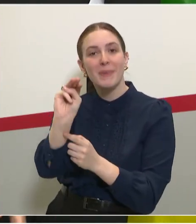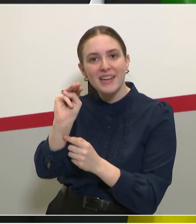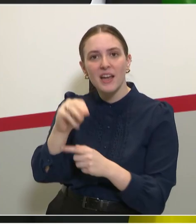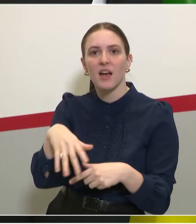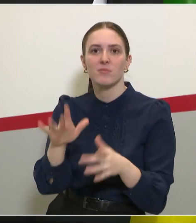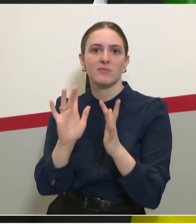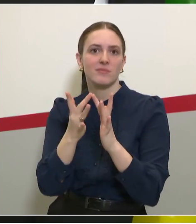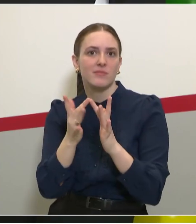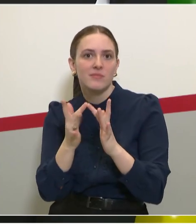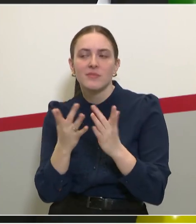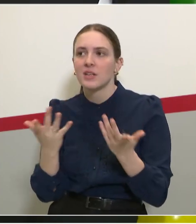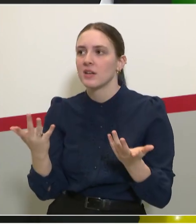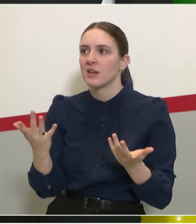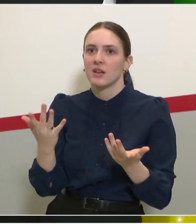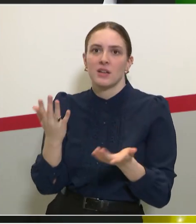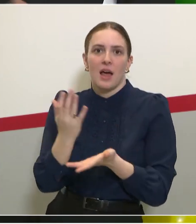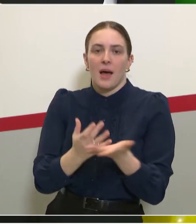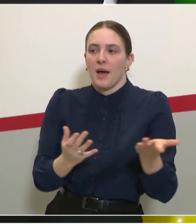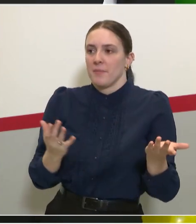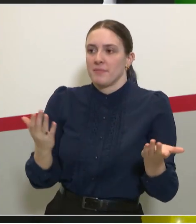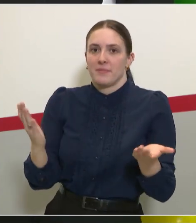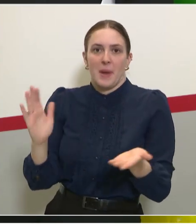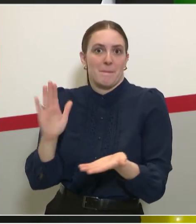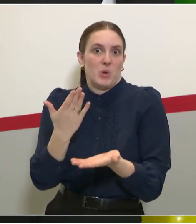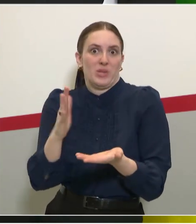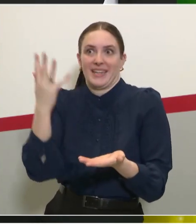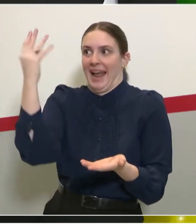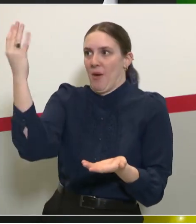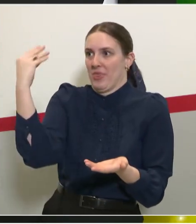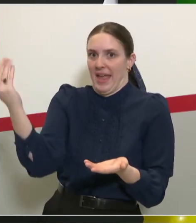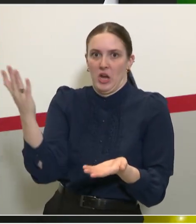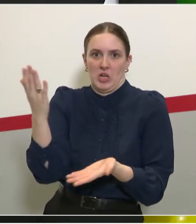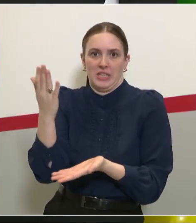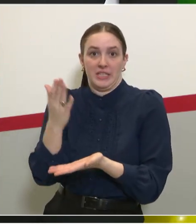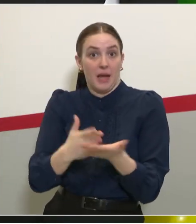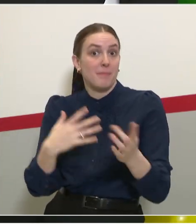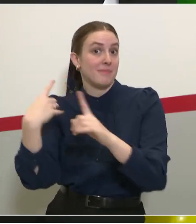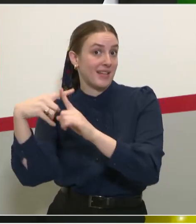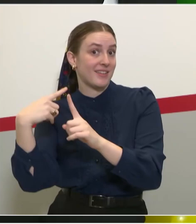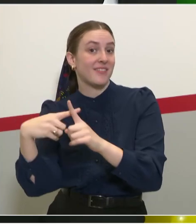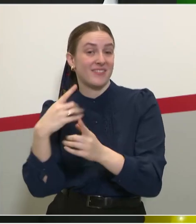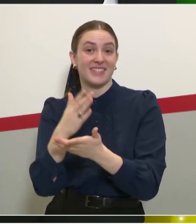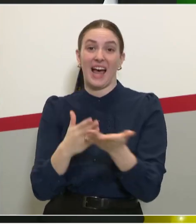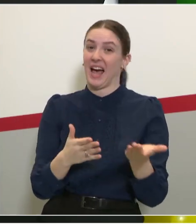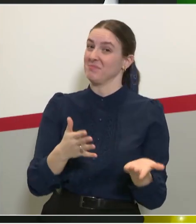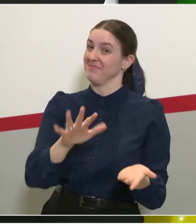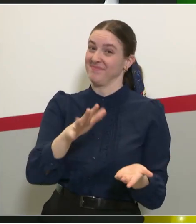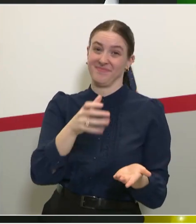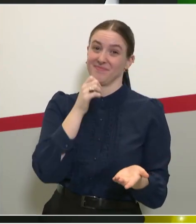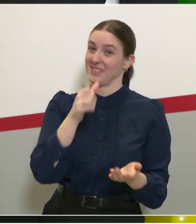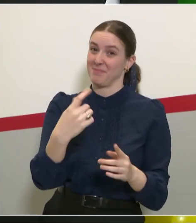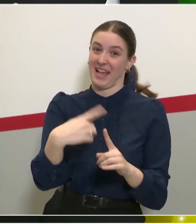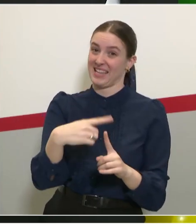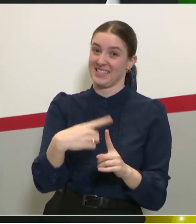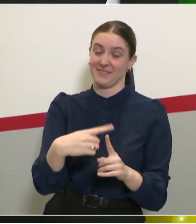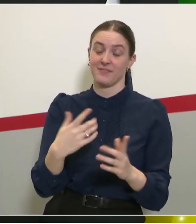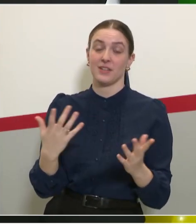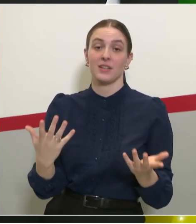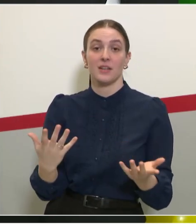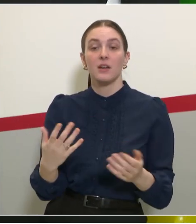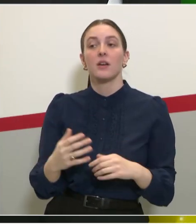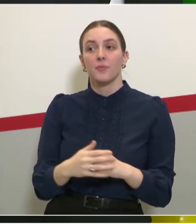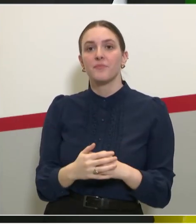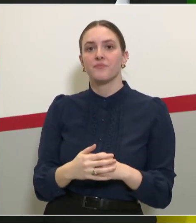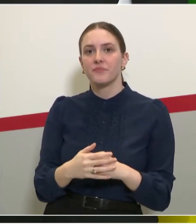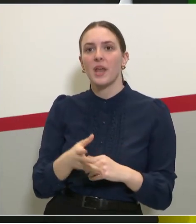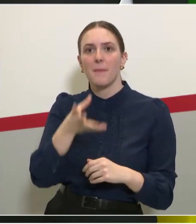with, some like music out there that some of it's positive, some of it is not. And they